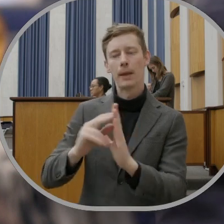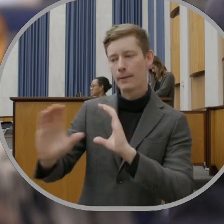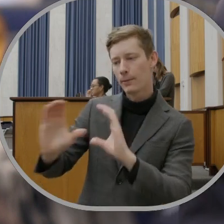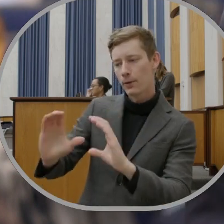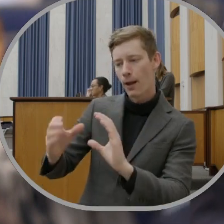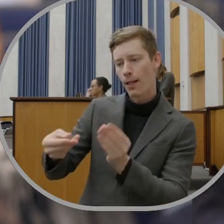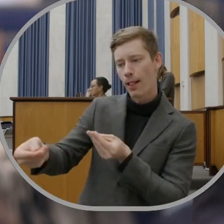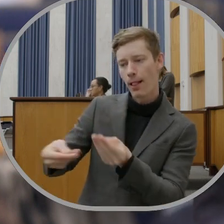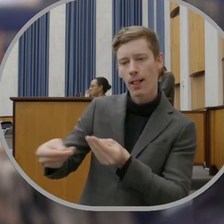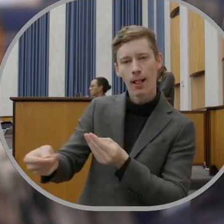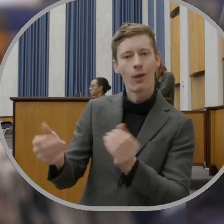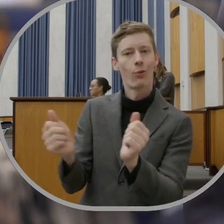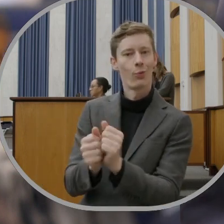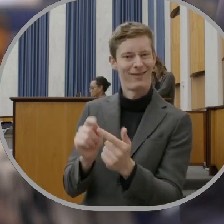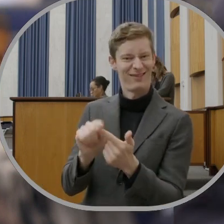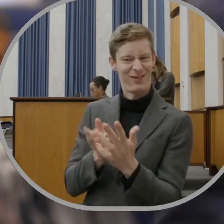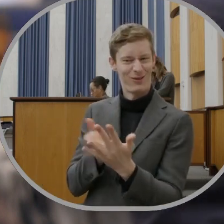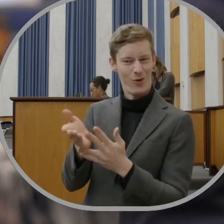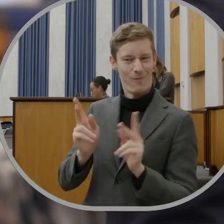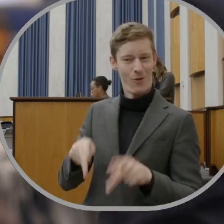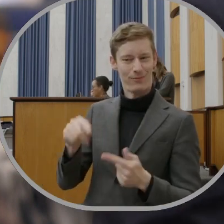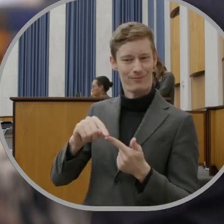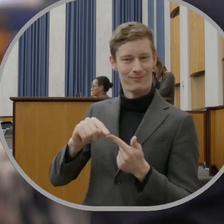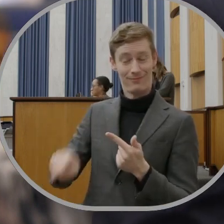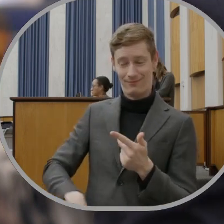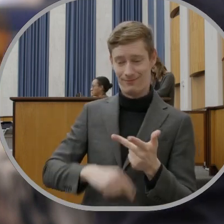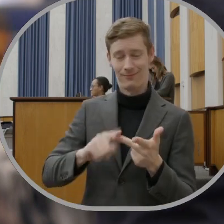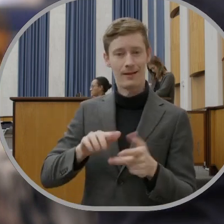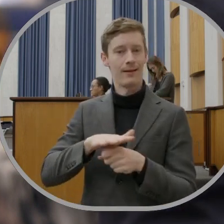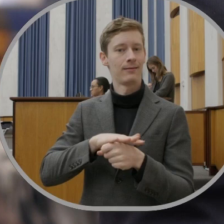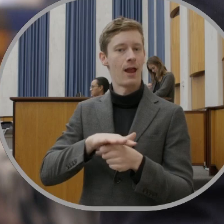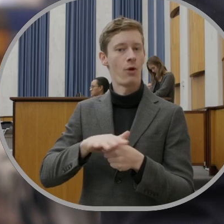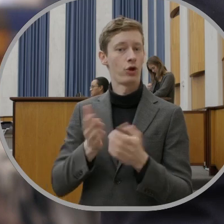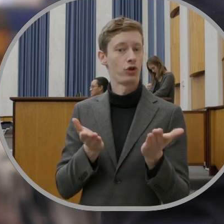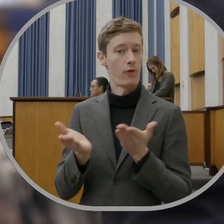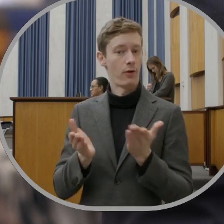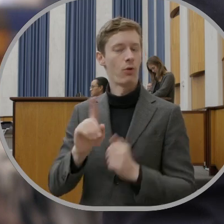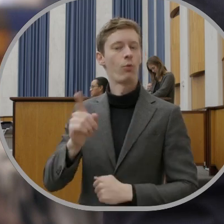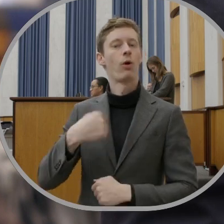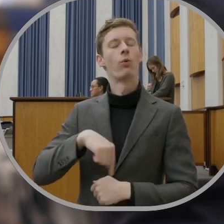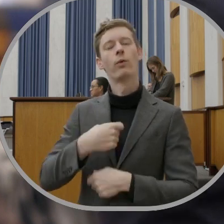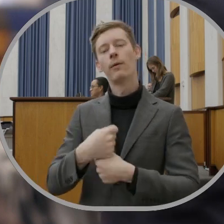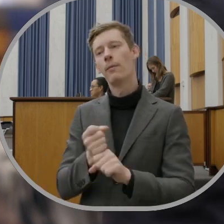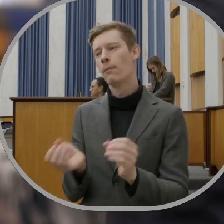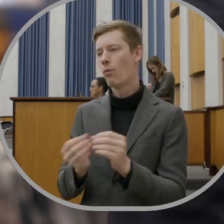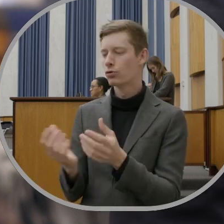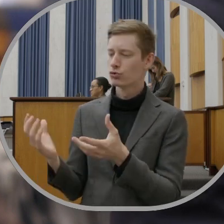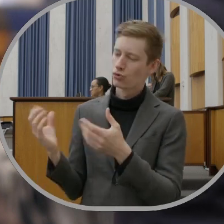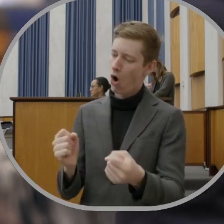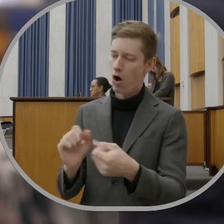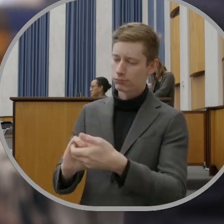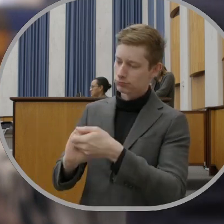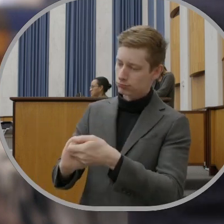small businesses. Next, neighborhood services, where we are creating stronger alignment and collaboration